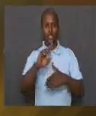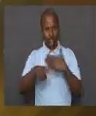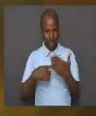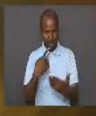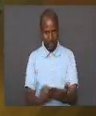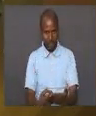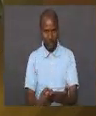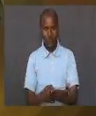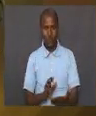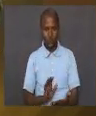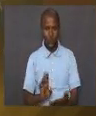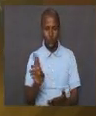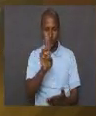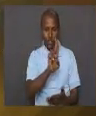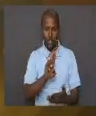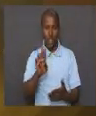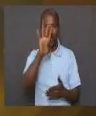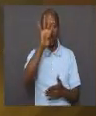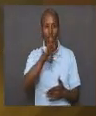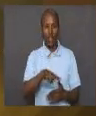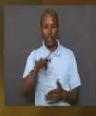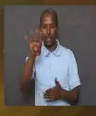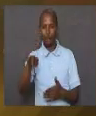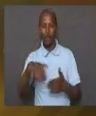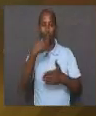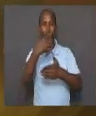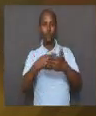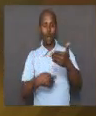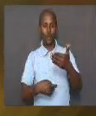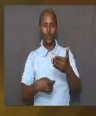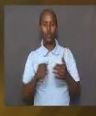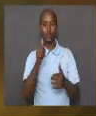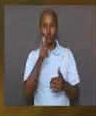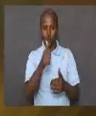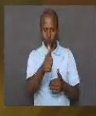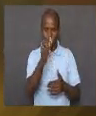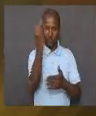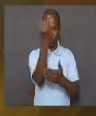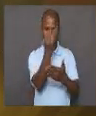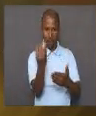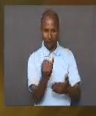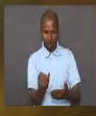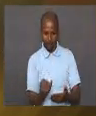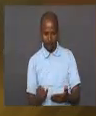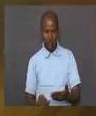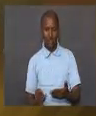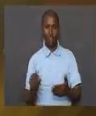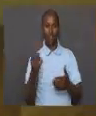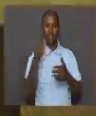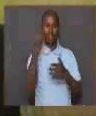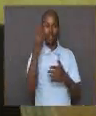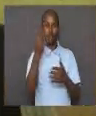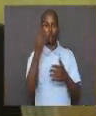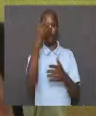Then, using a table of values, sketch the graph of f.